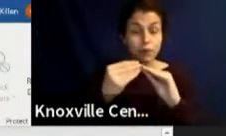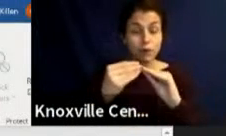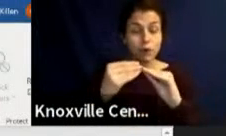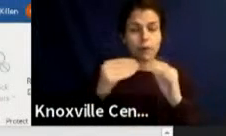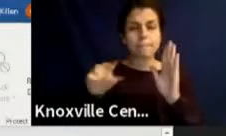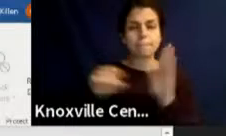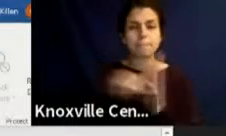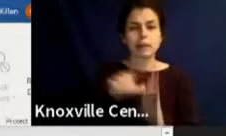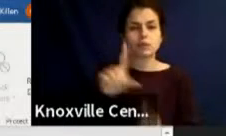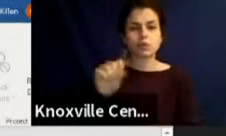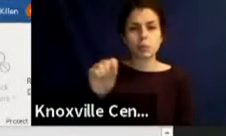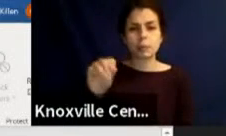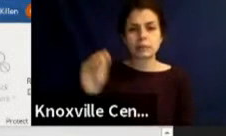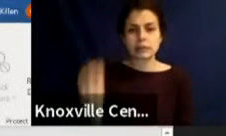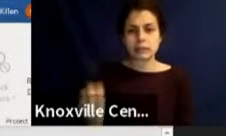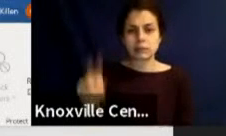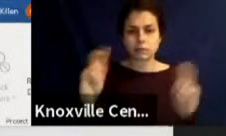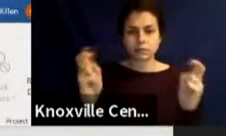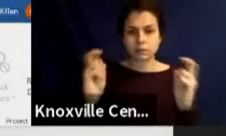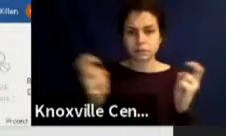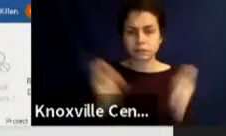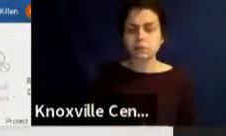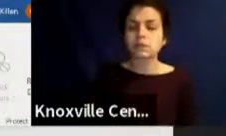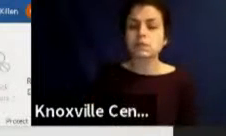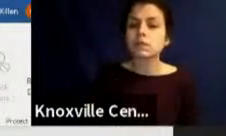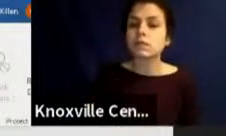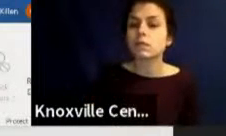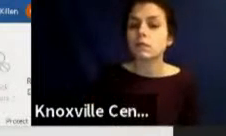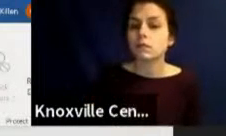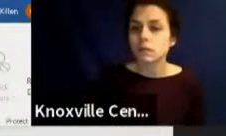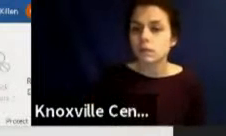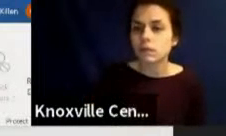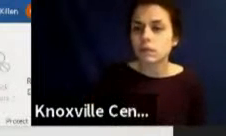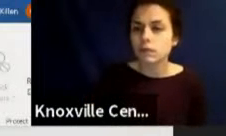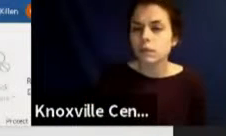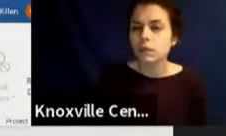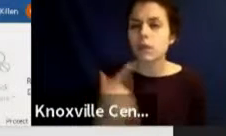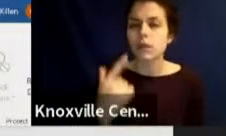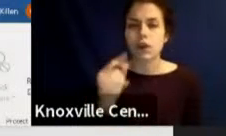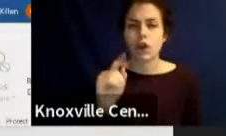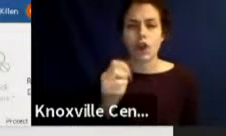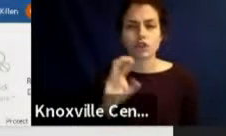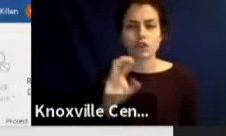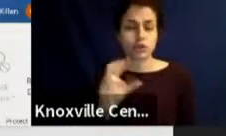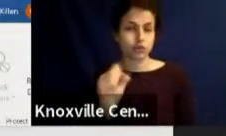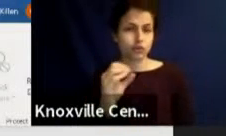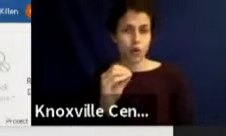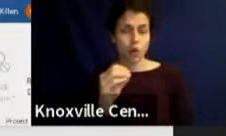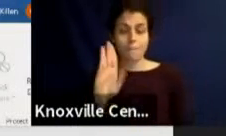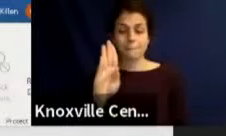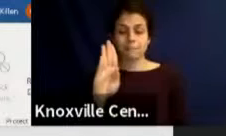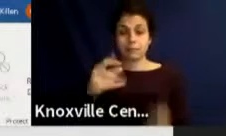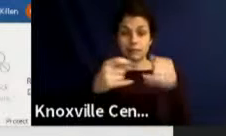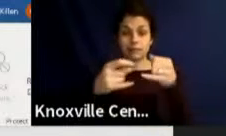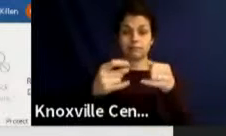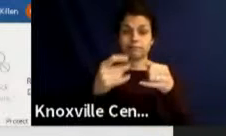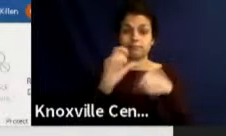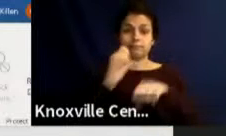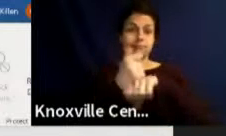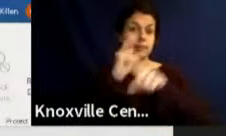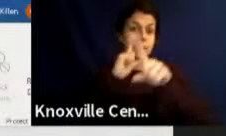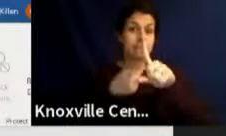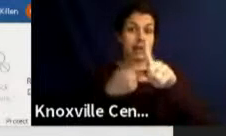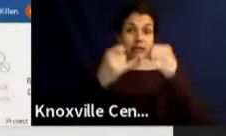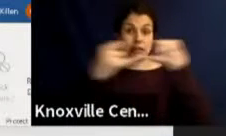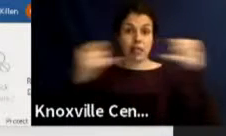So if we were, help me with the statistic. Yeah. If we were negative 20% from baseline and baseline was